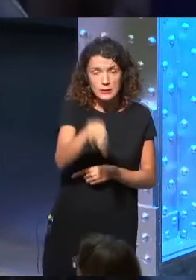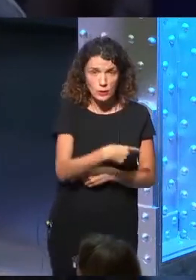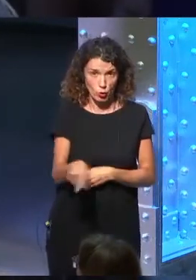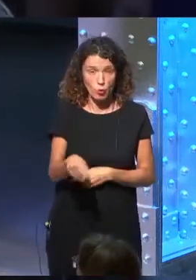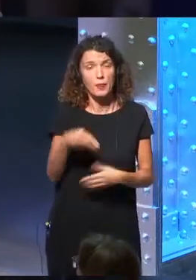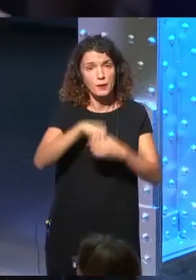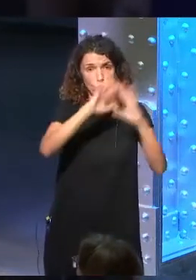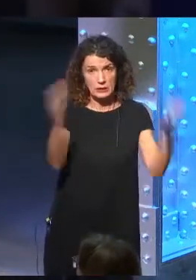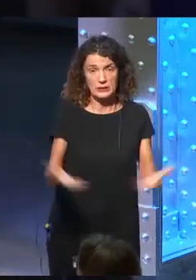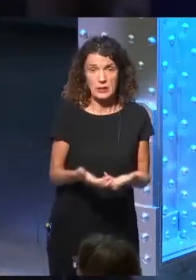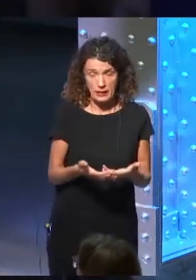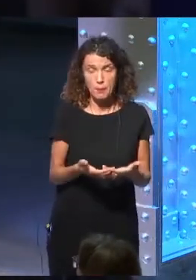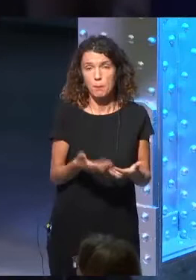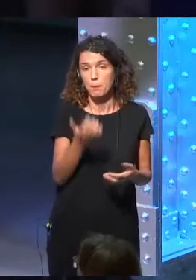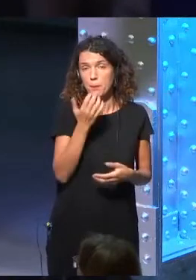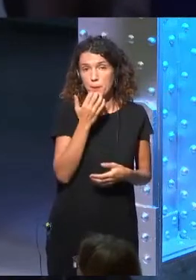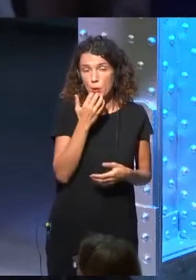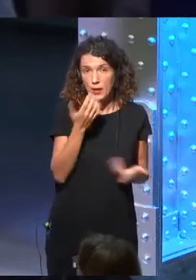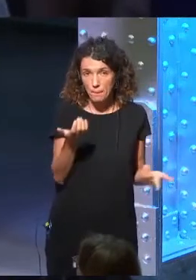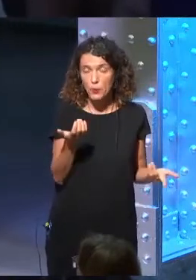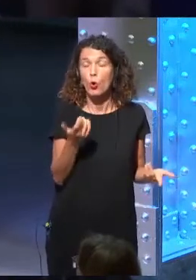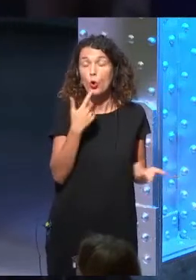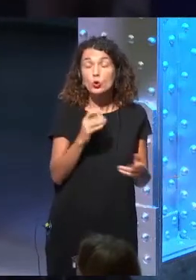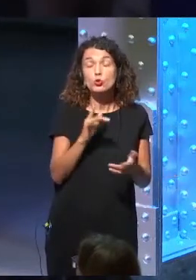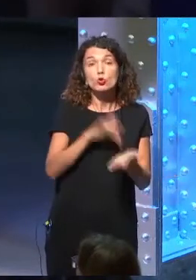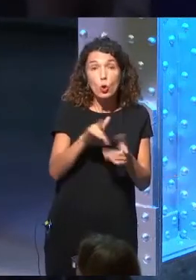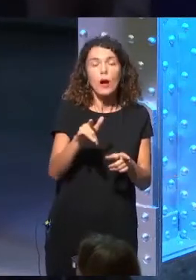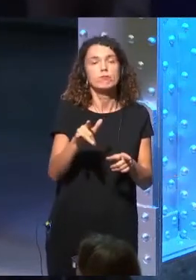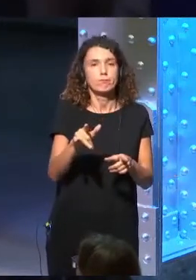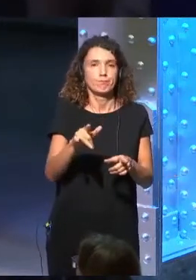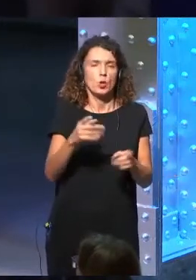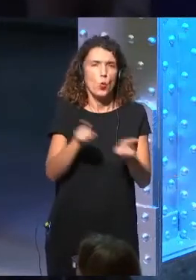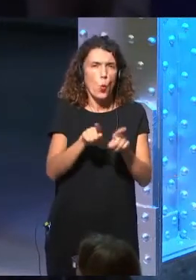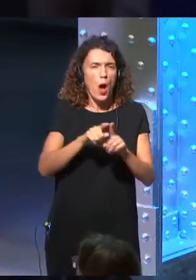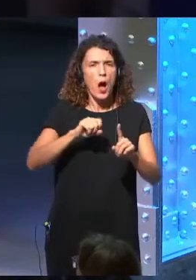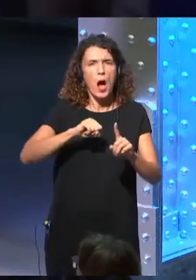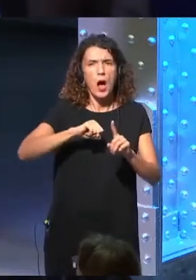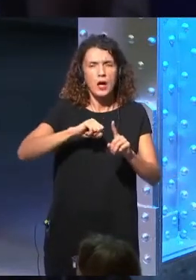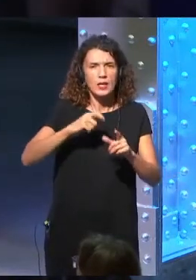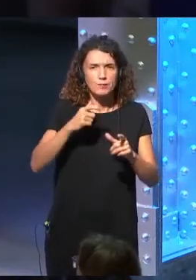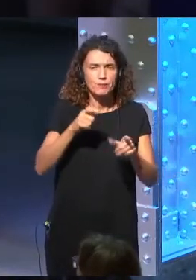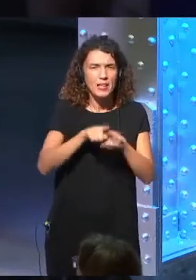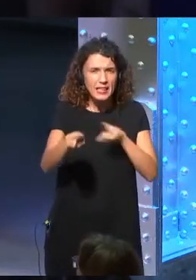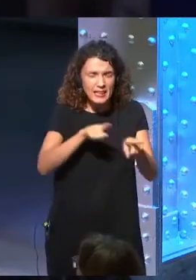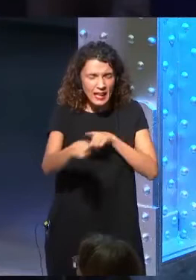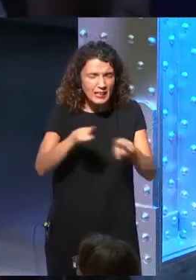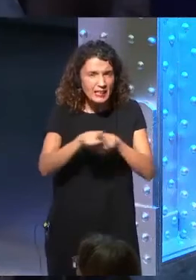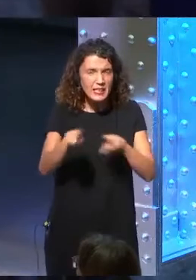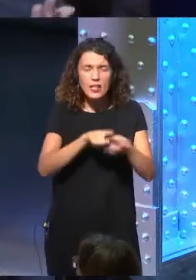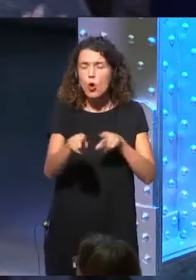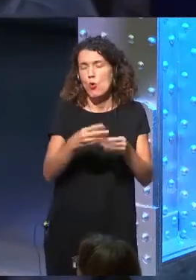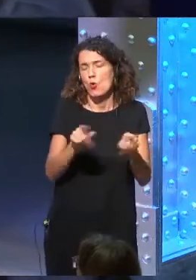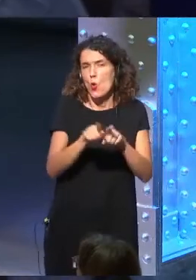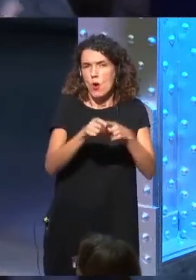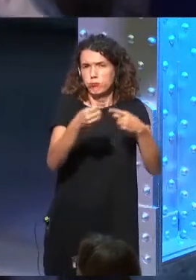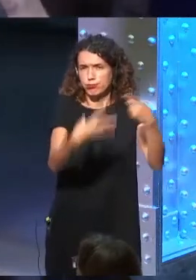But what you get when you get abuse like this, you get a predictable menu of threats